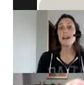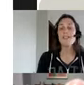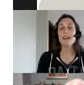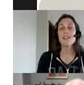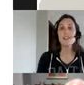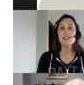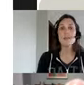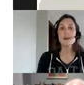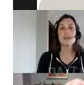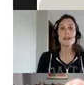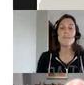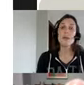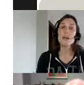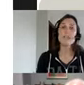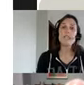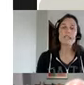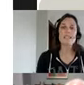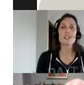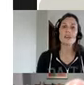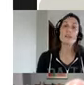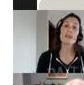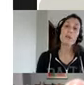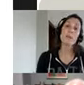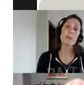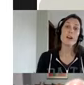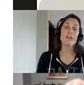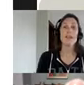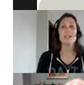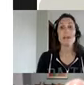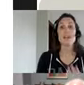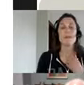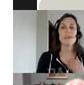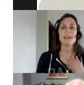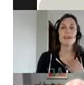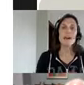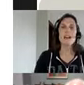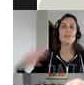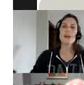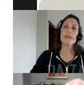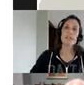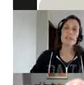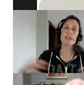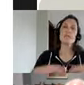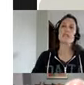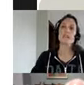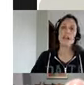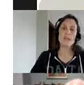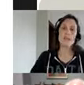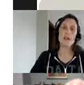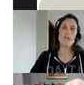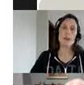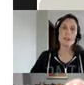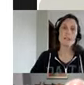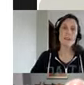you don't have that circular buffer, but you have this thing that doesn't look like what people often expect when they say, I just want to measure the same distance